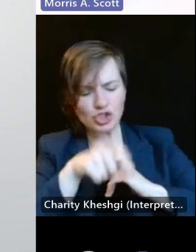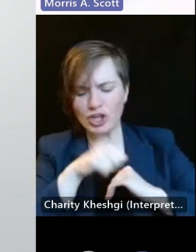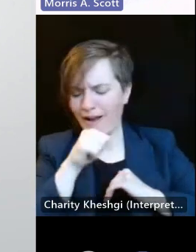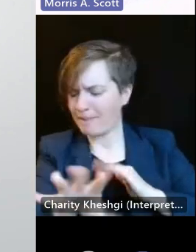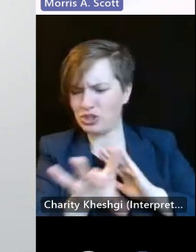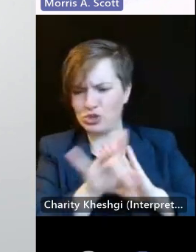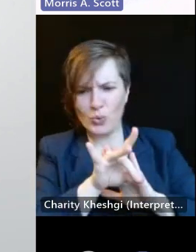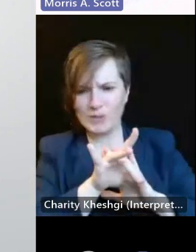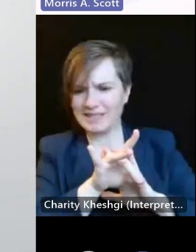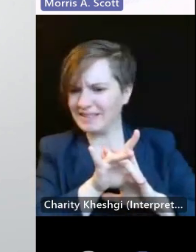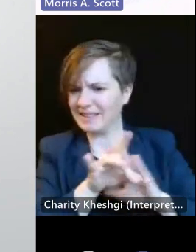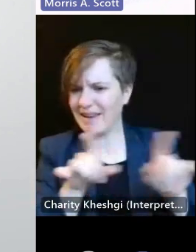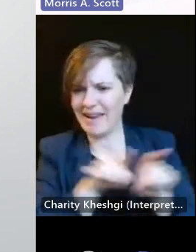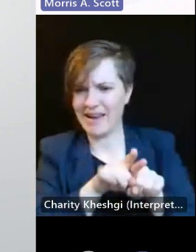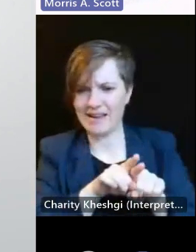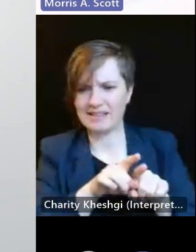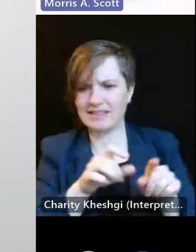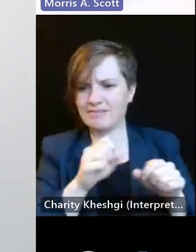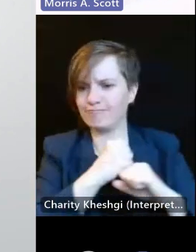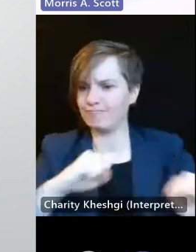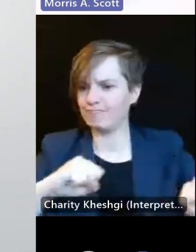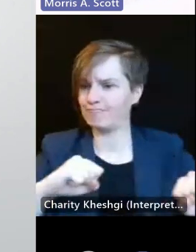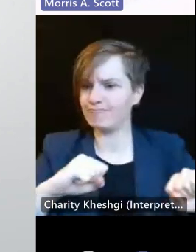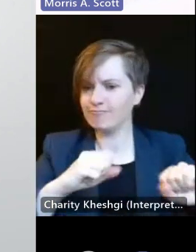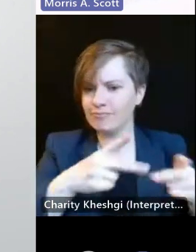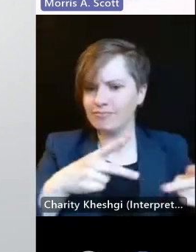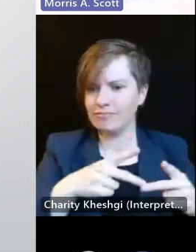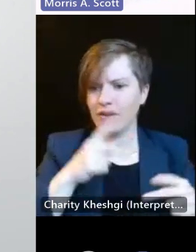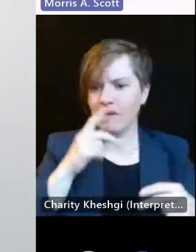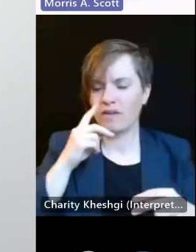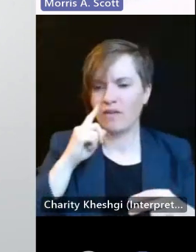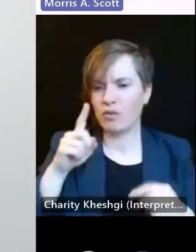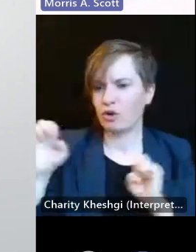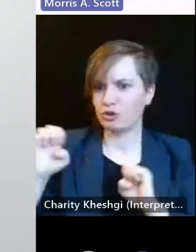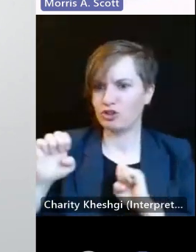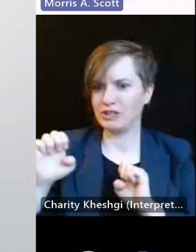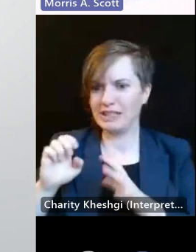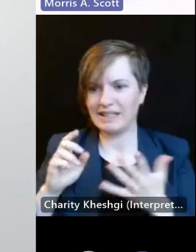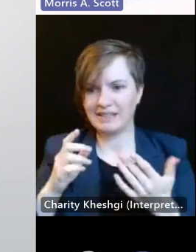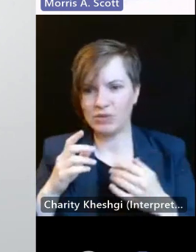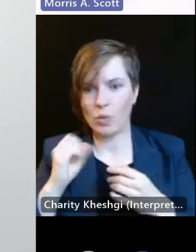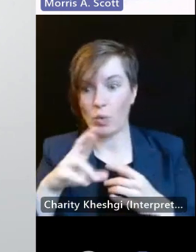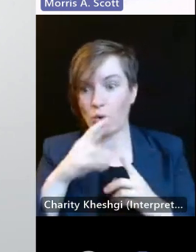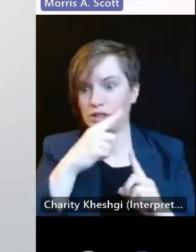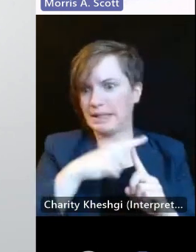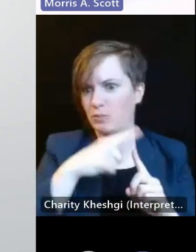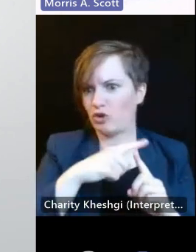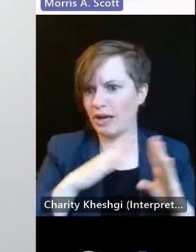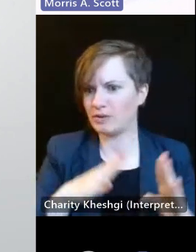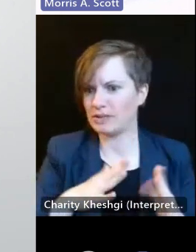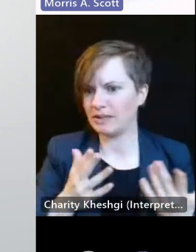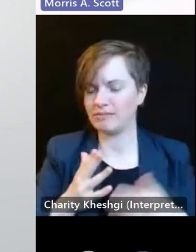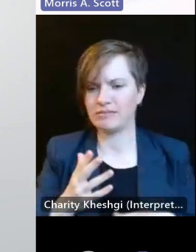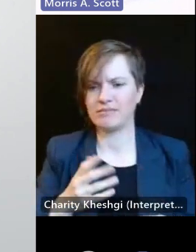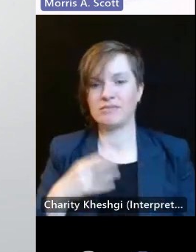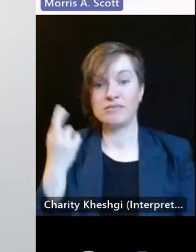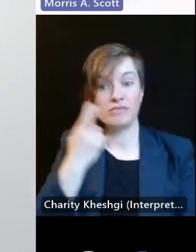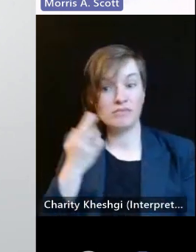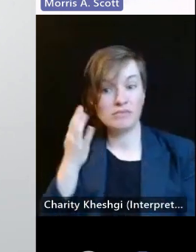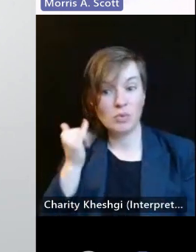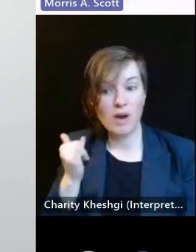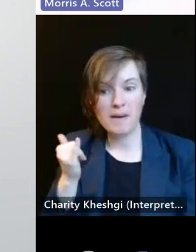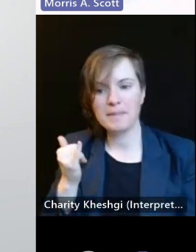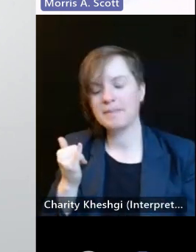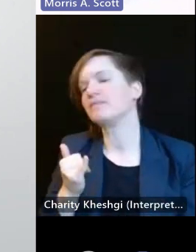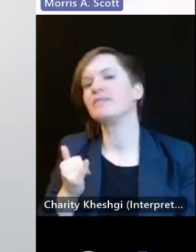should not be chosen for shelters or temporary housing. And there are reasons for this. If this happens, it's going to inevitably lead